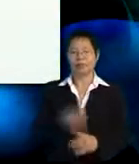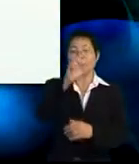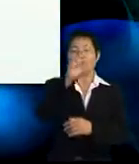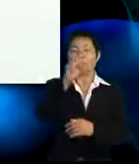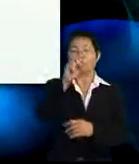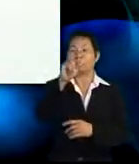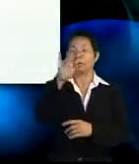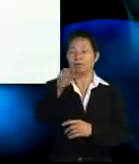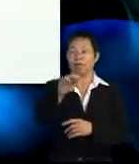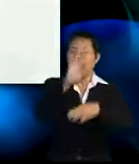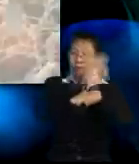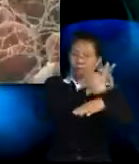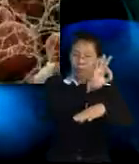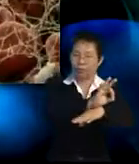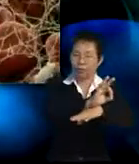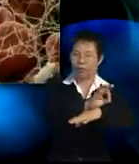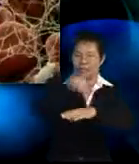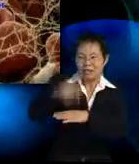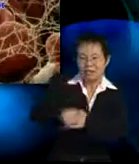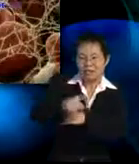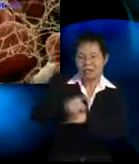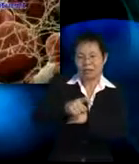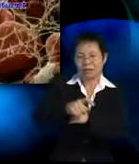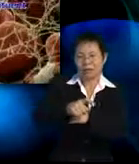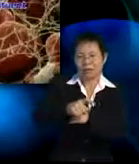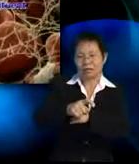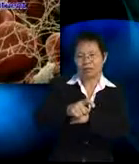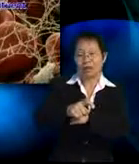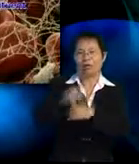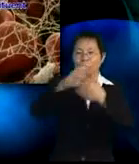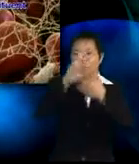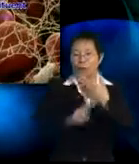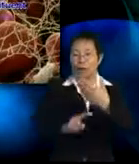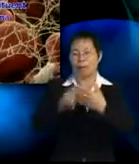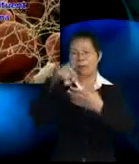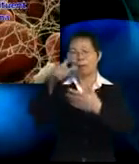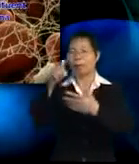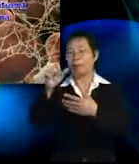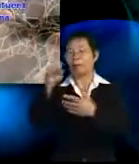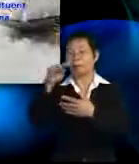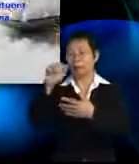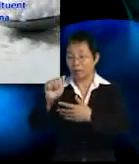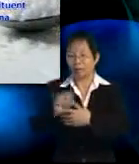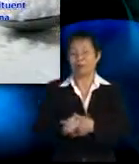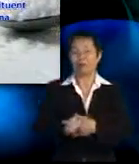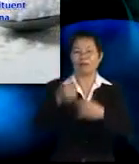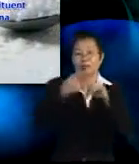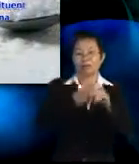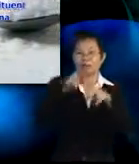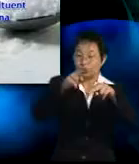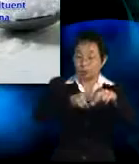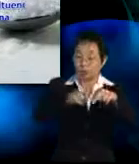Sodium, function, necessary constituent of blood plasma. Source,